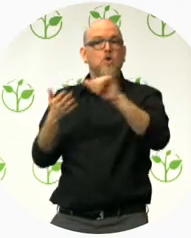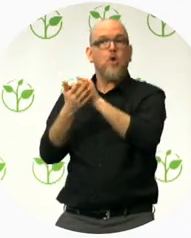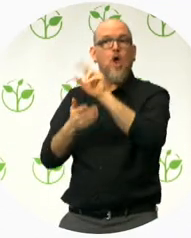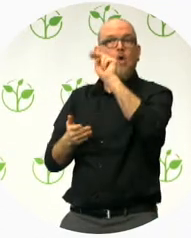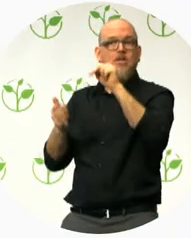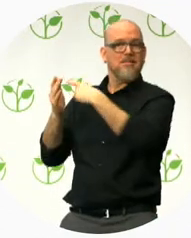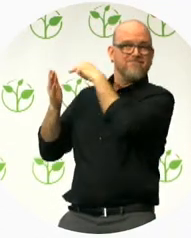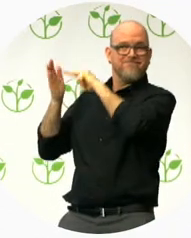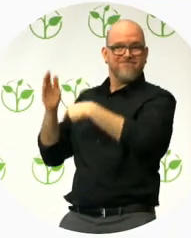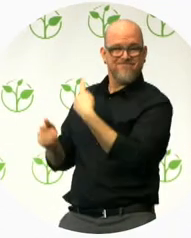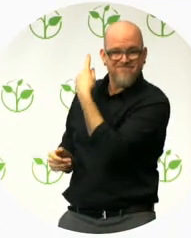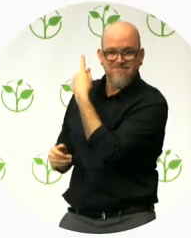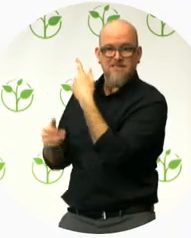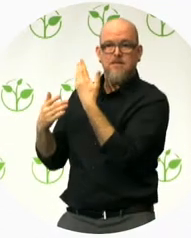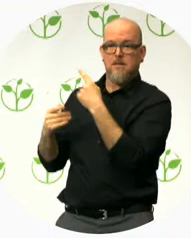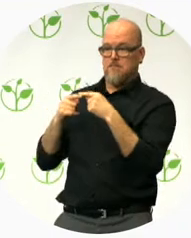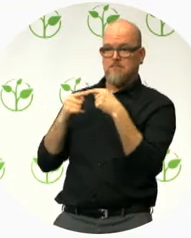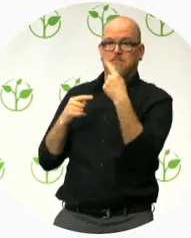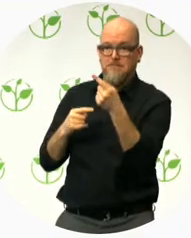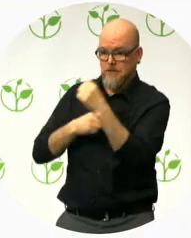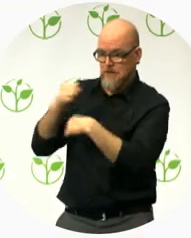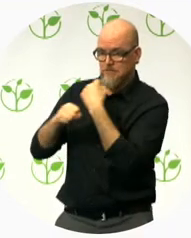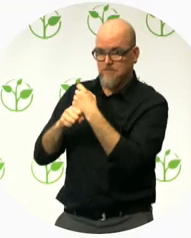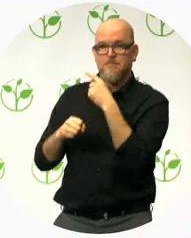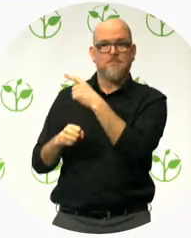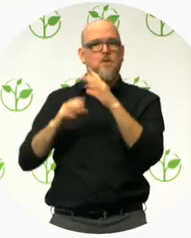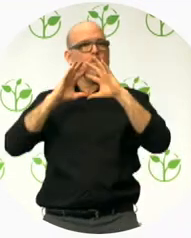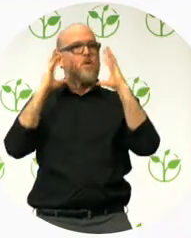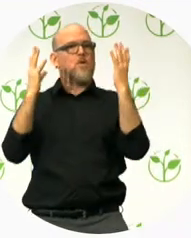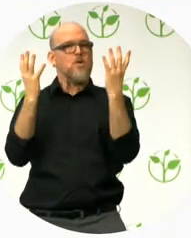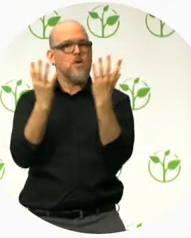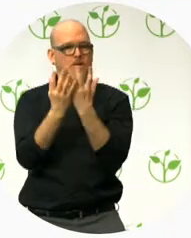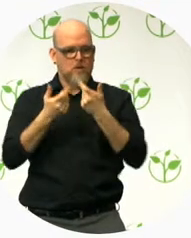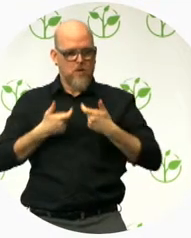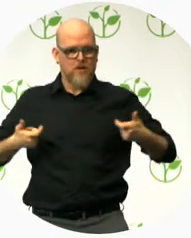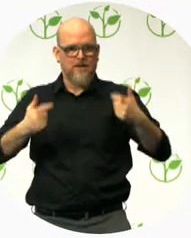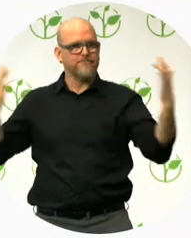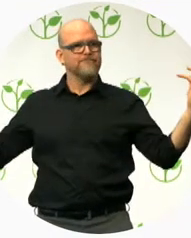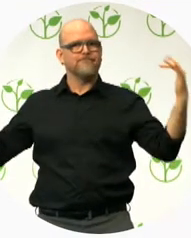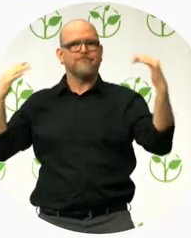United Nations, and the High-Level Political Forum, another mechanism of the United Nations in New York,